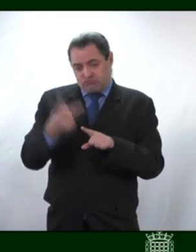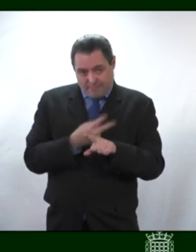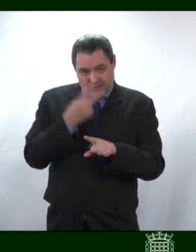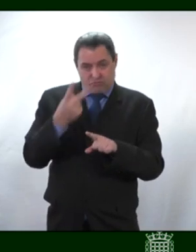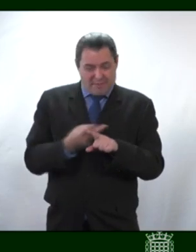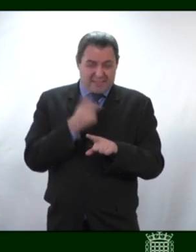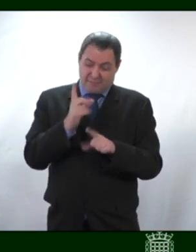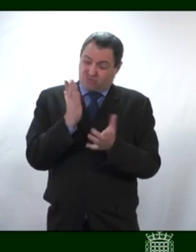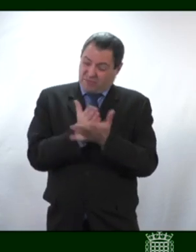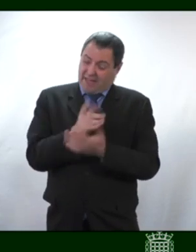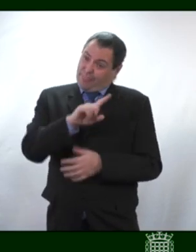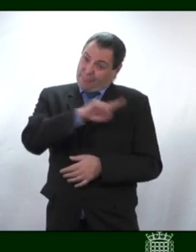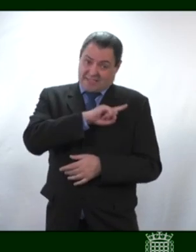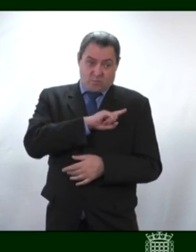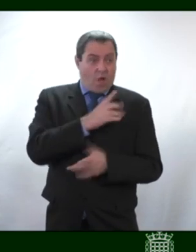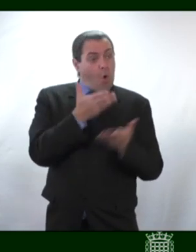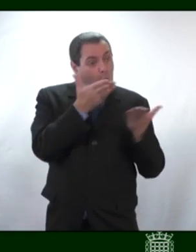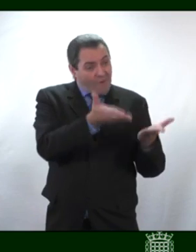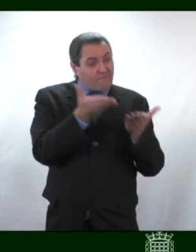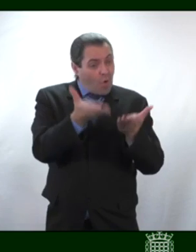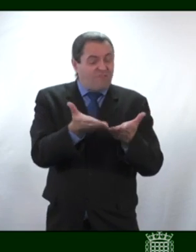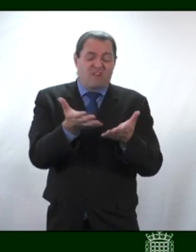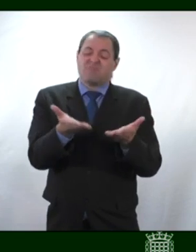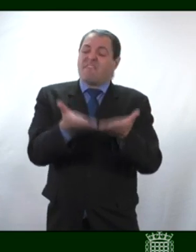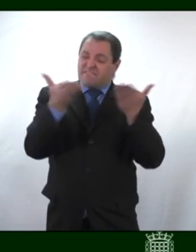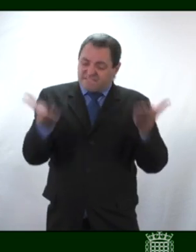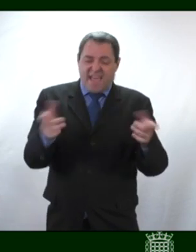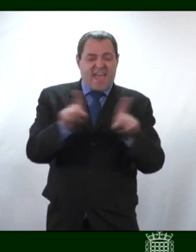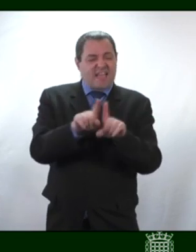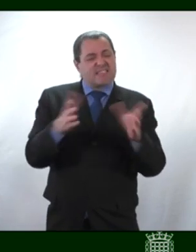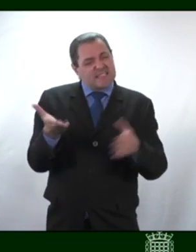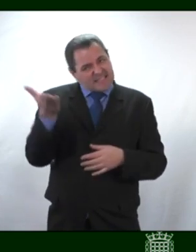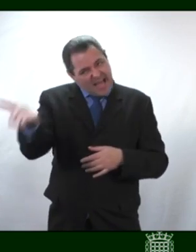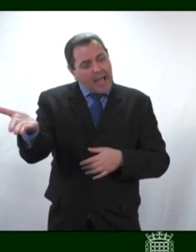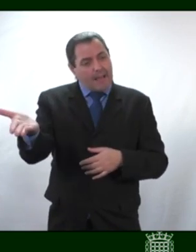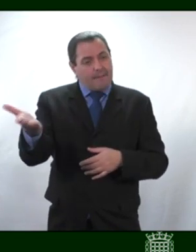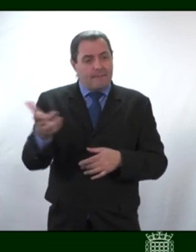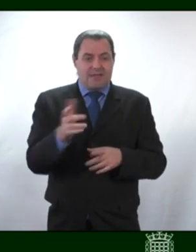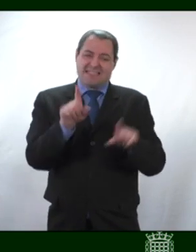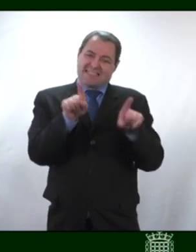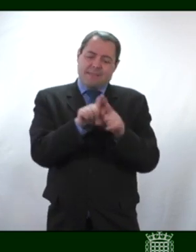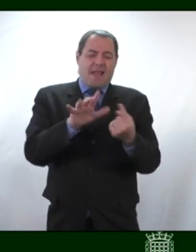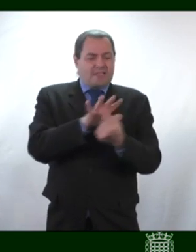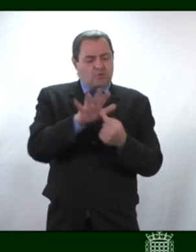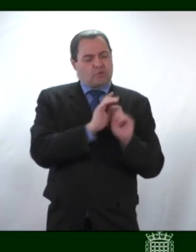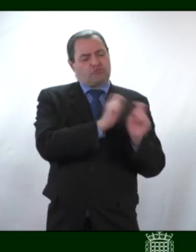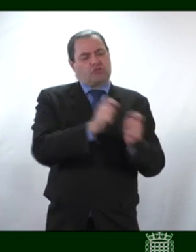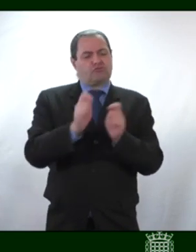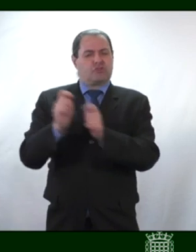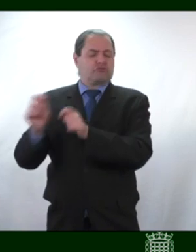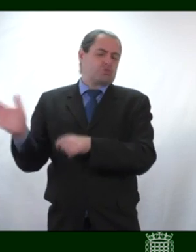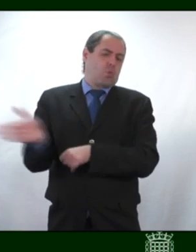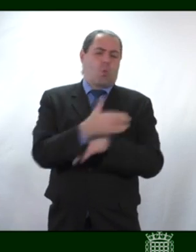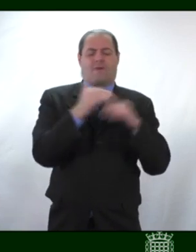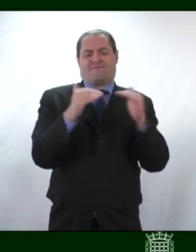at the centre of what it is to be fair, which is about treating people in similar situations in a similar